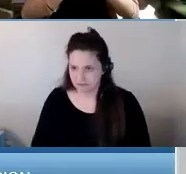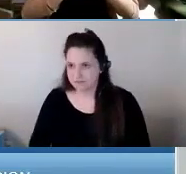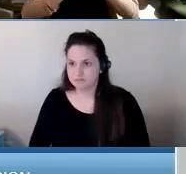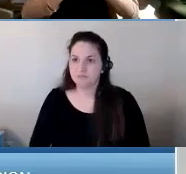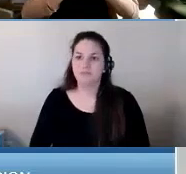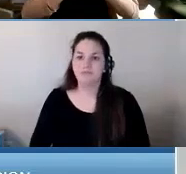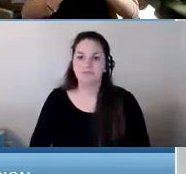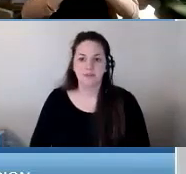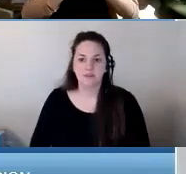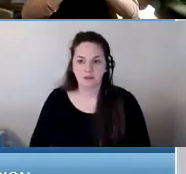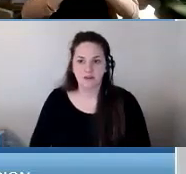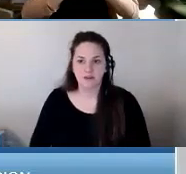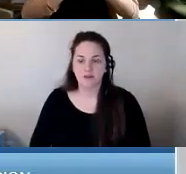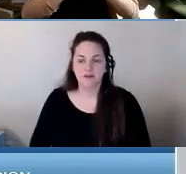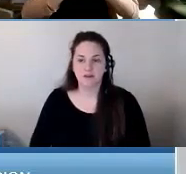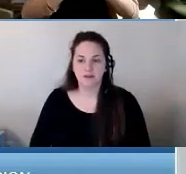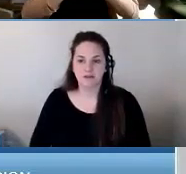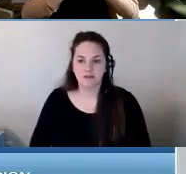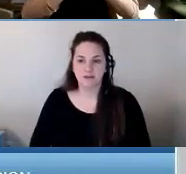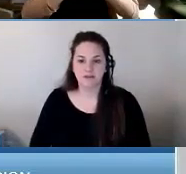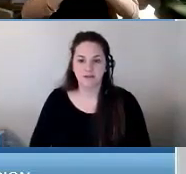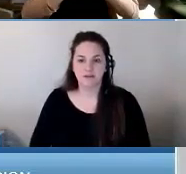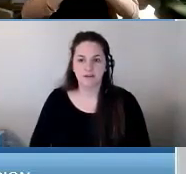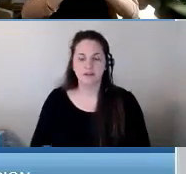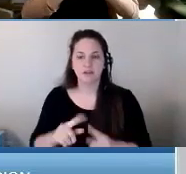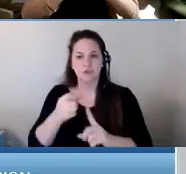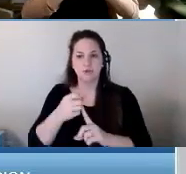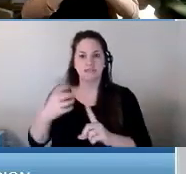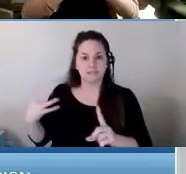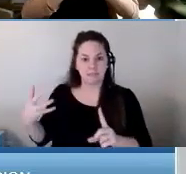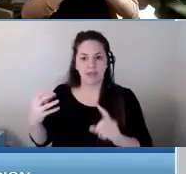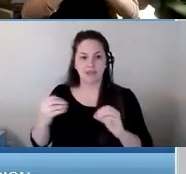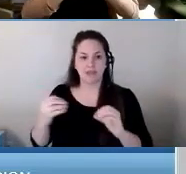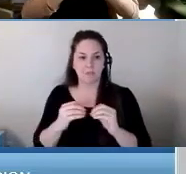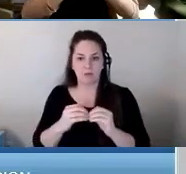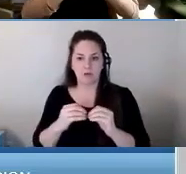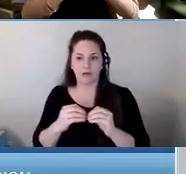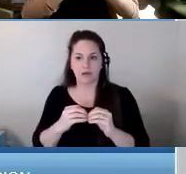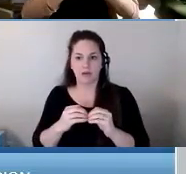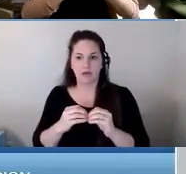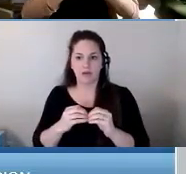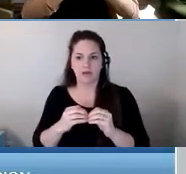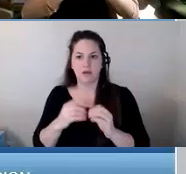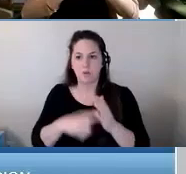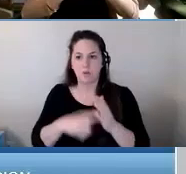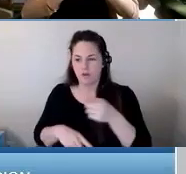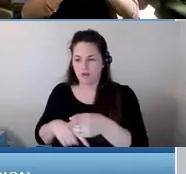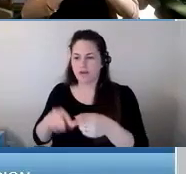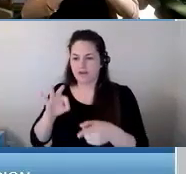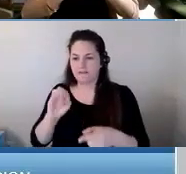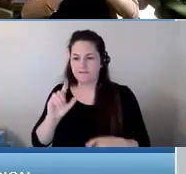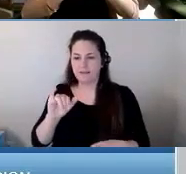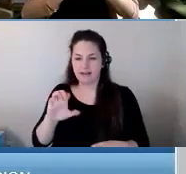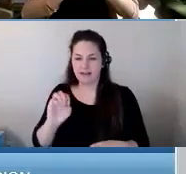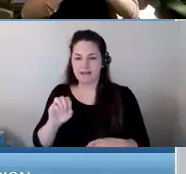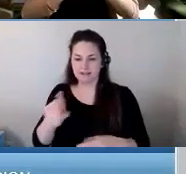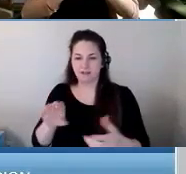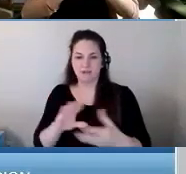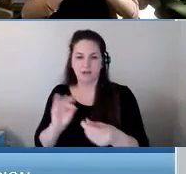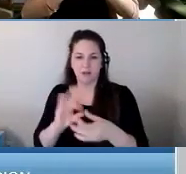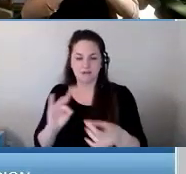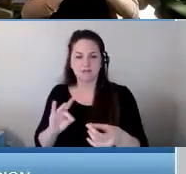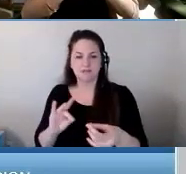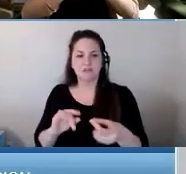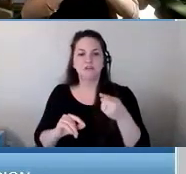to kind of expand further on what Felice was saying,